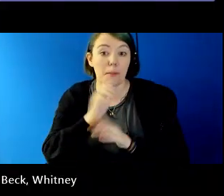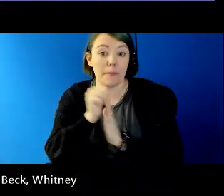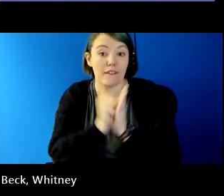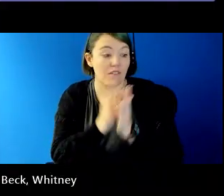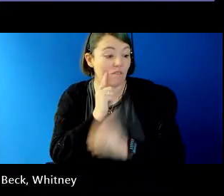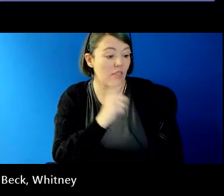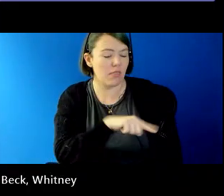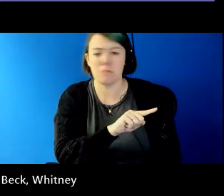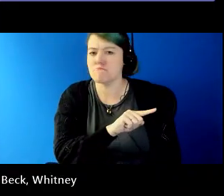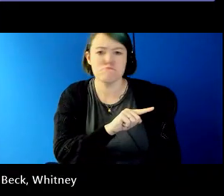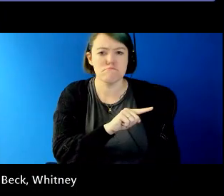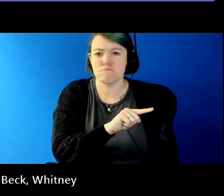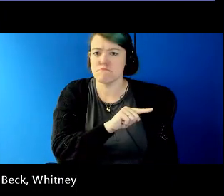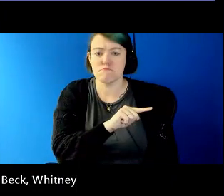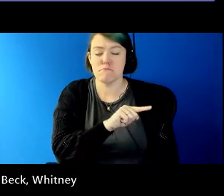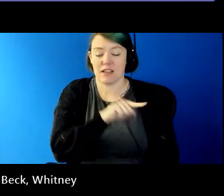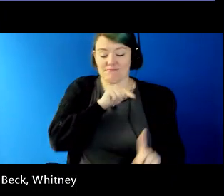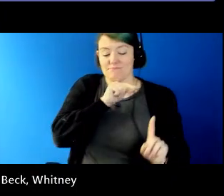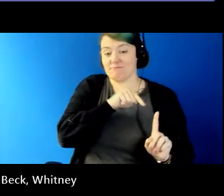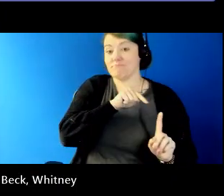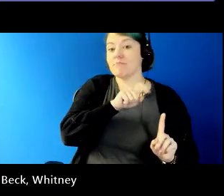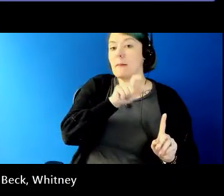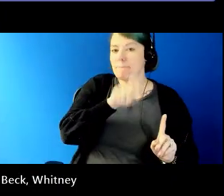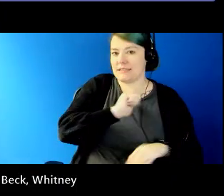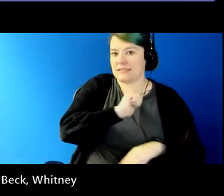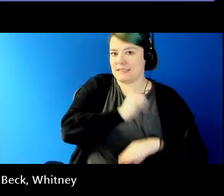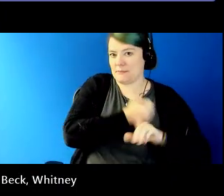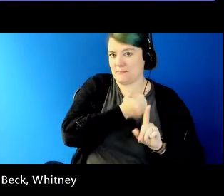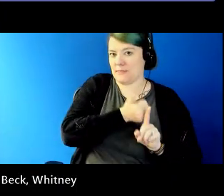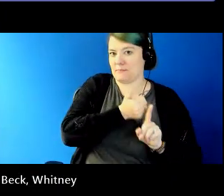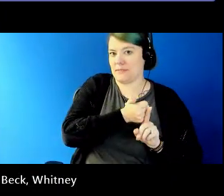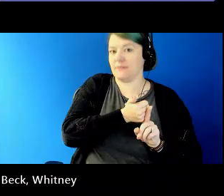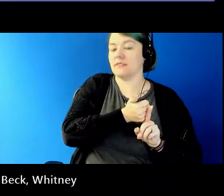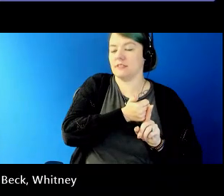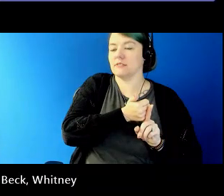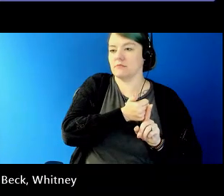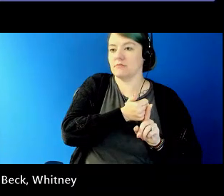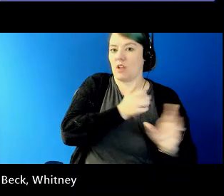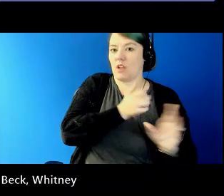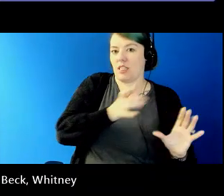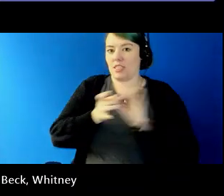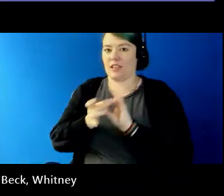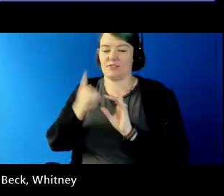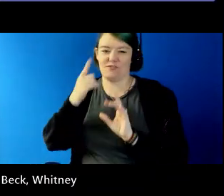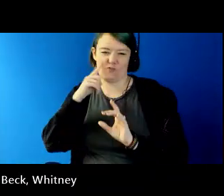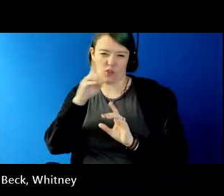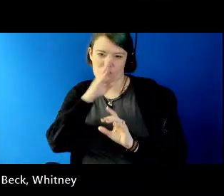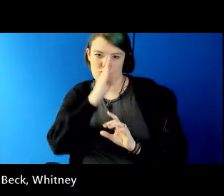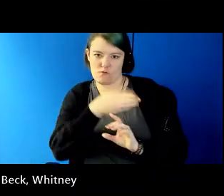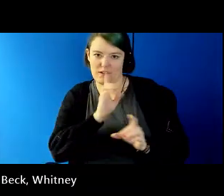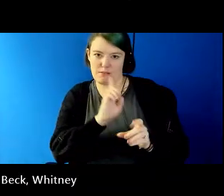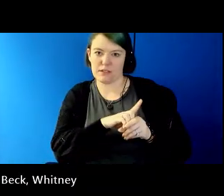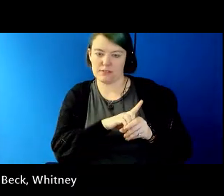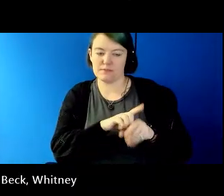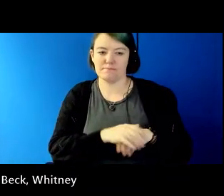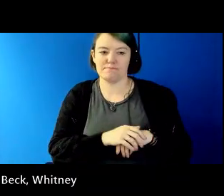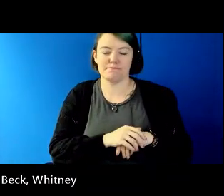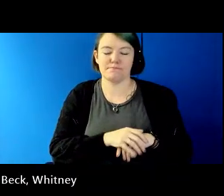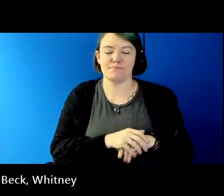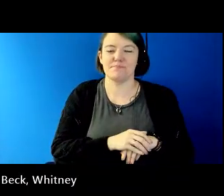the direct deposit. The employee must have an established stable account that they can link direct deposit to. Sounds